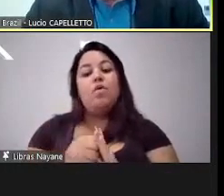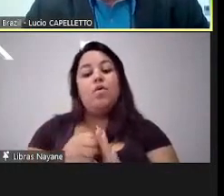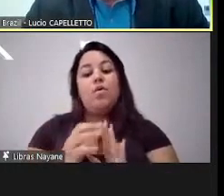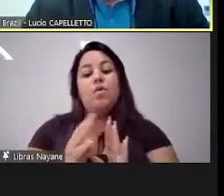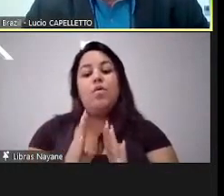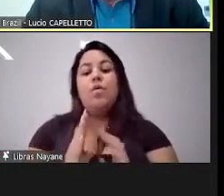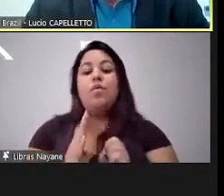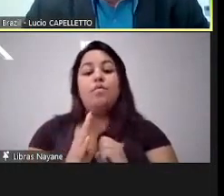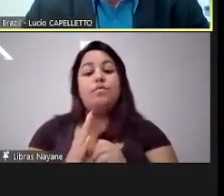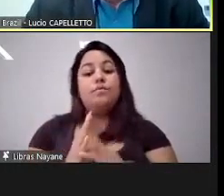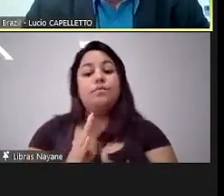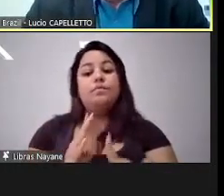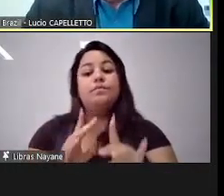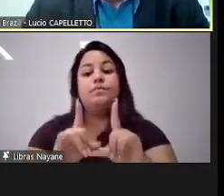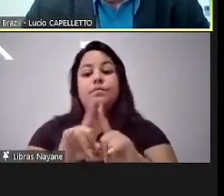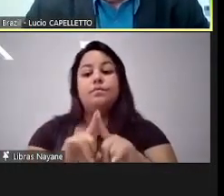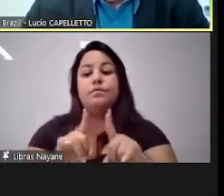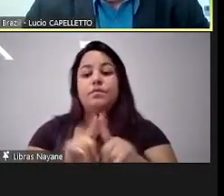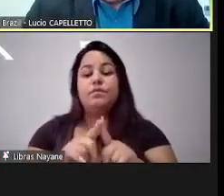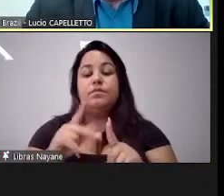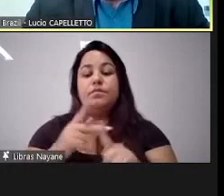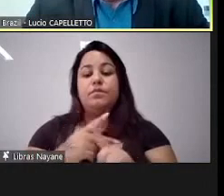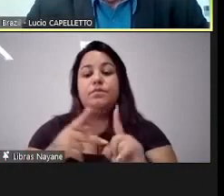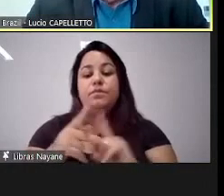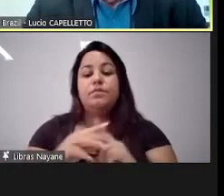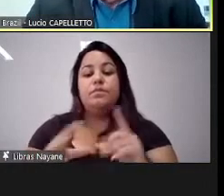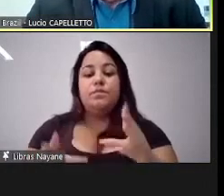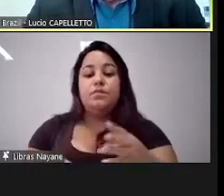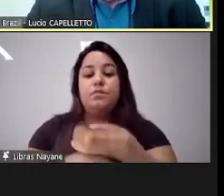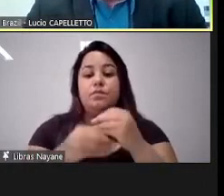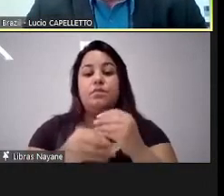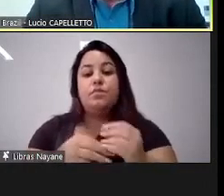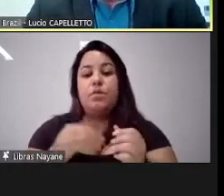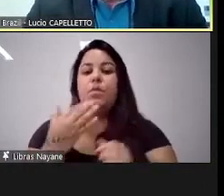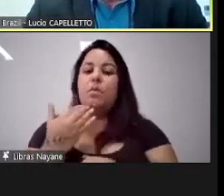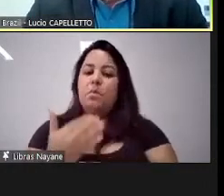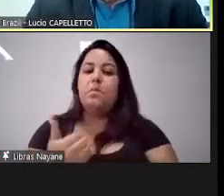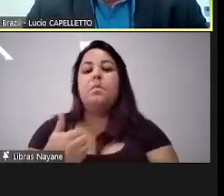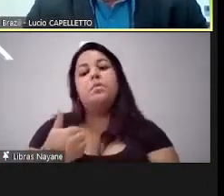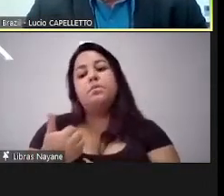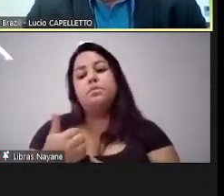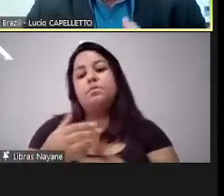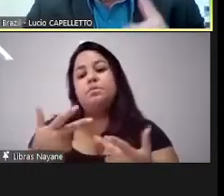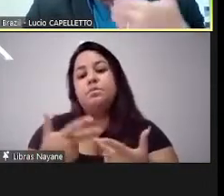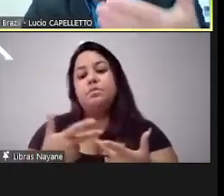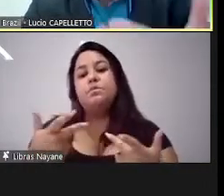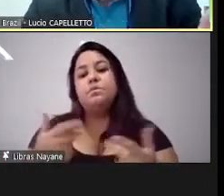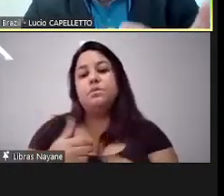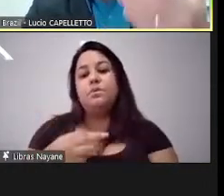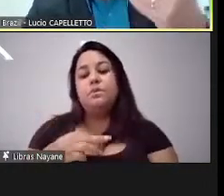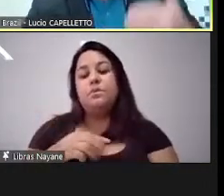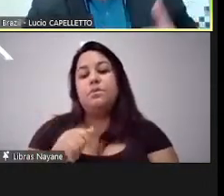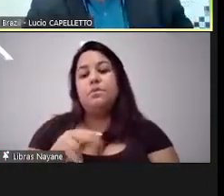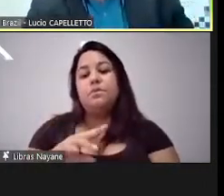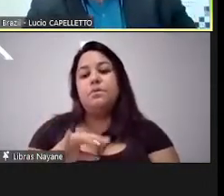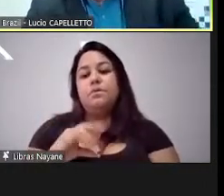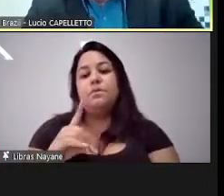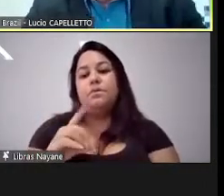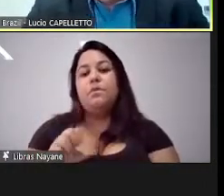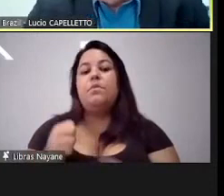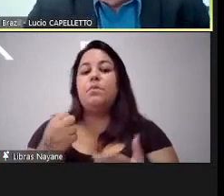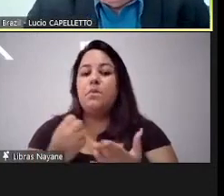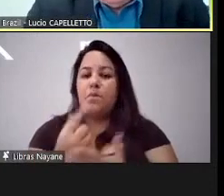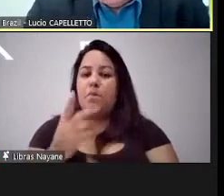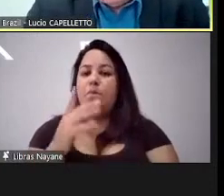people that receive the pension funds. Well, the benefits paid per year reaches